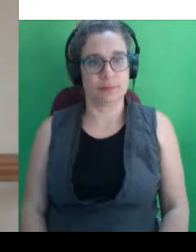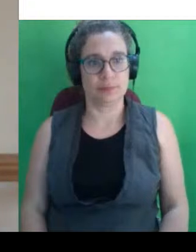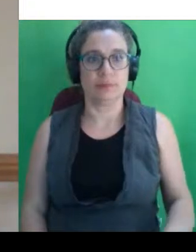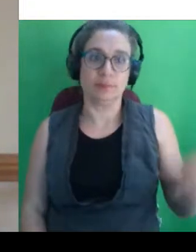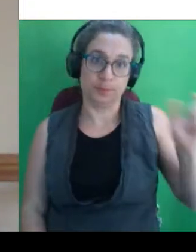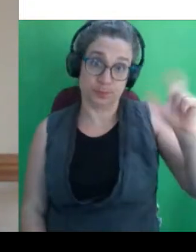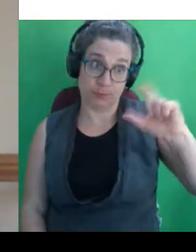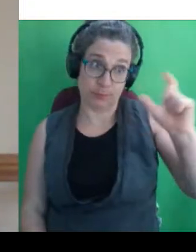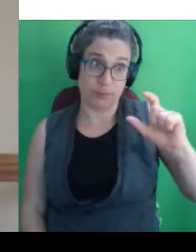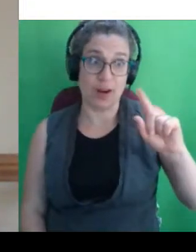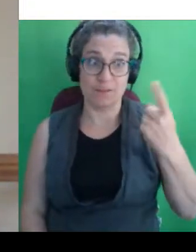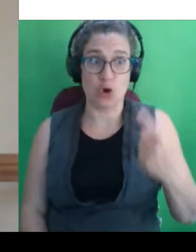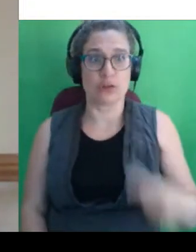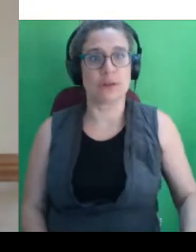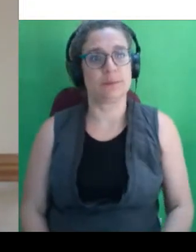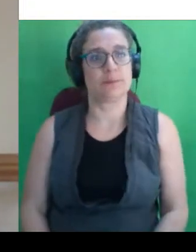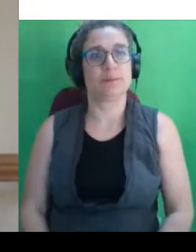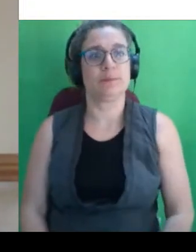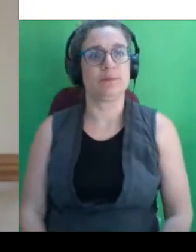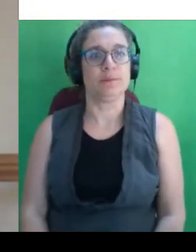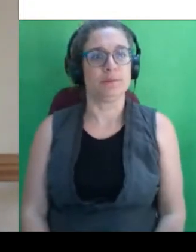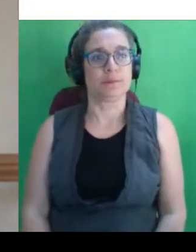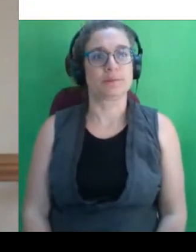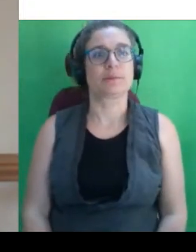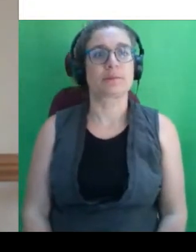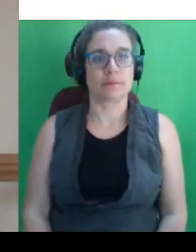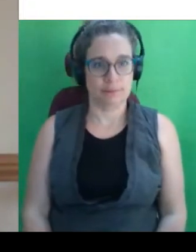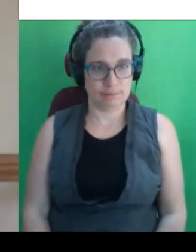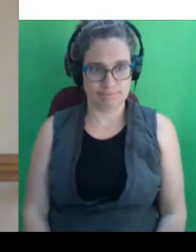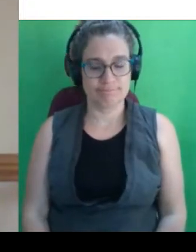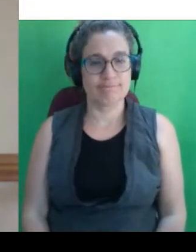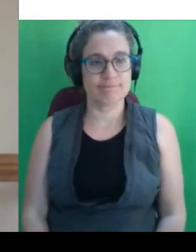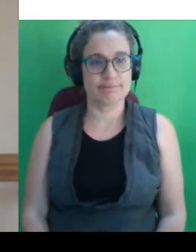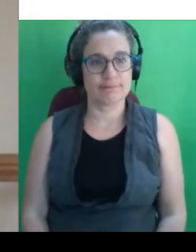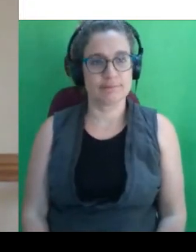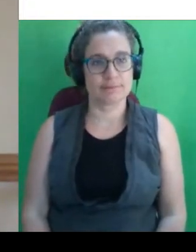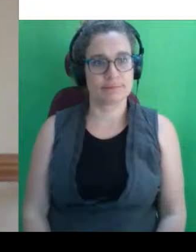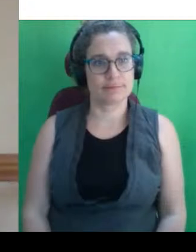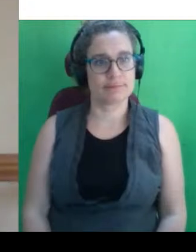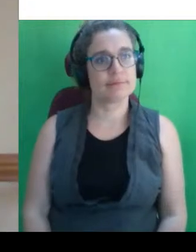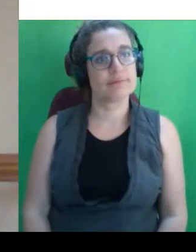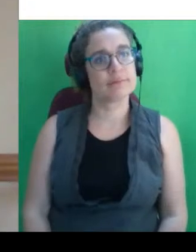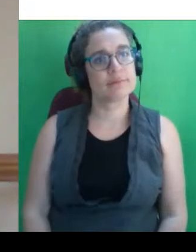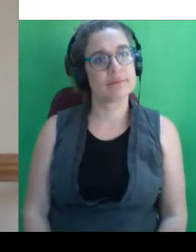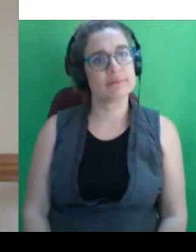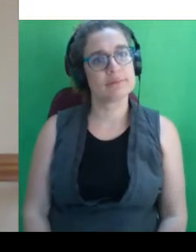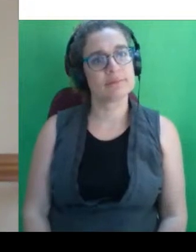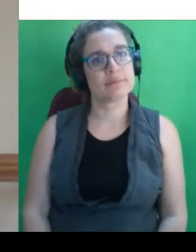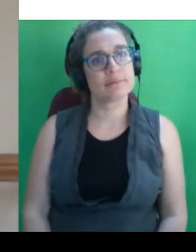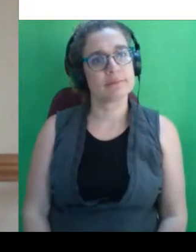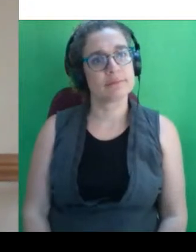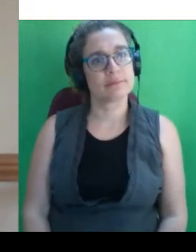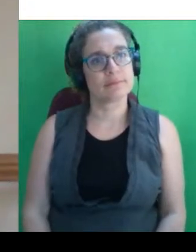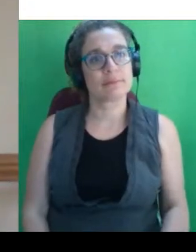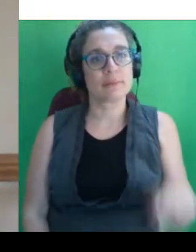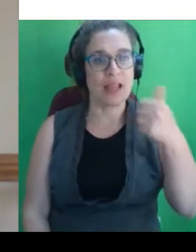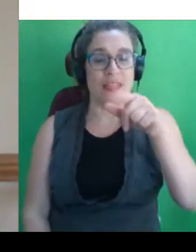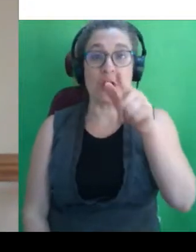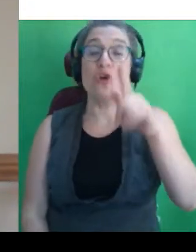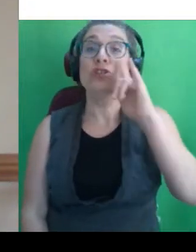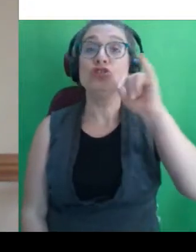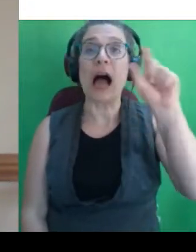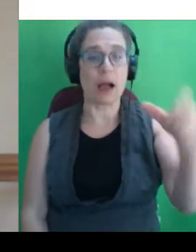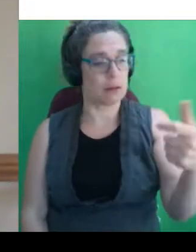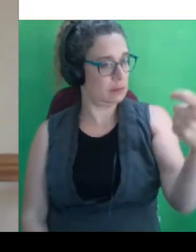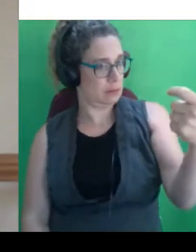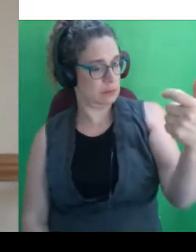first, then remove the dust cap, and then advise your patient to look inside the inhaler. And that's